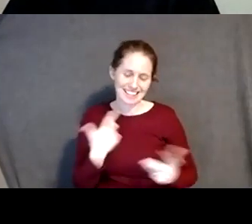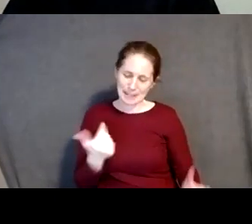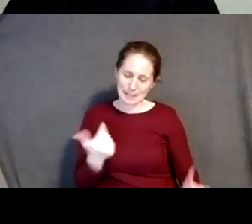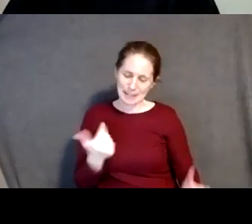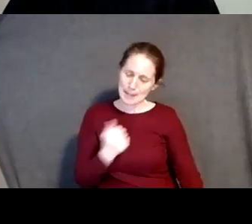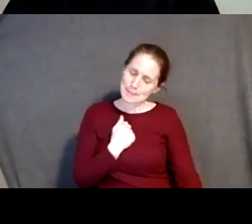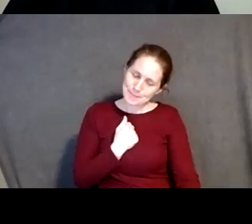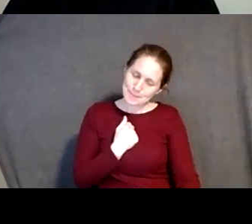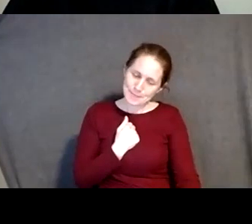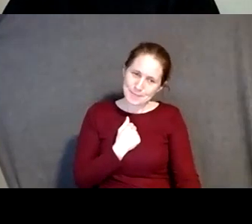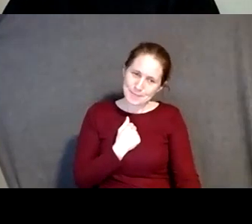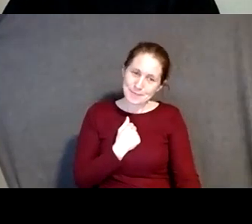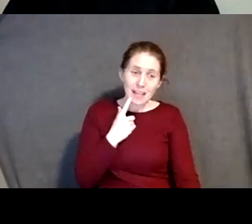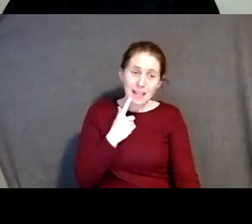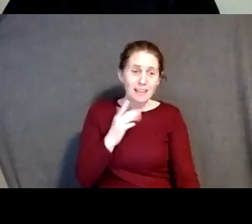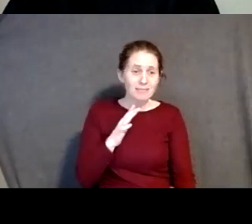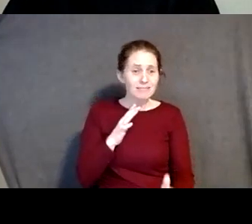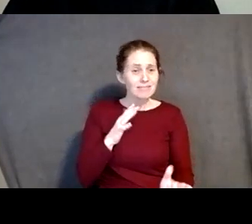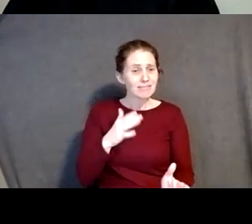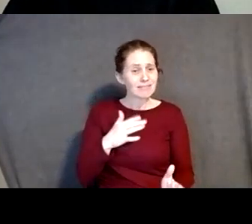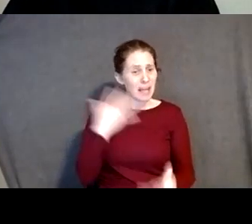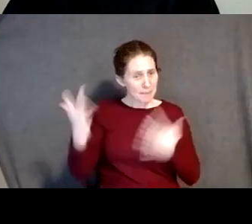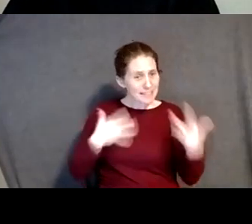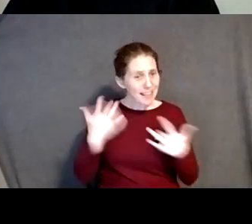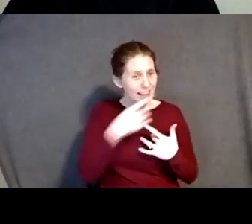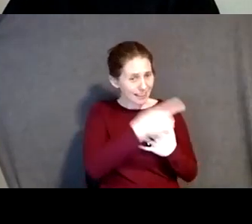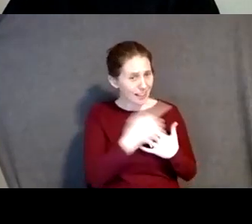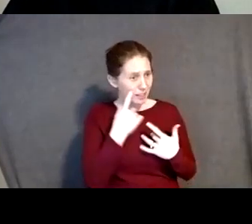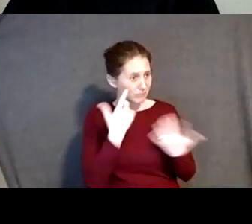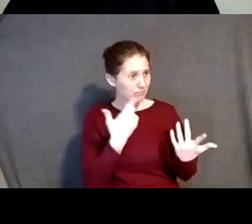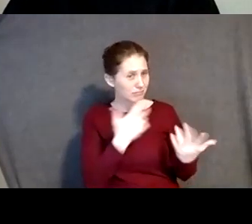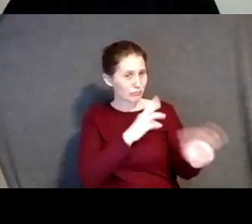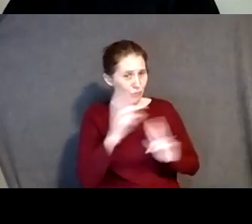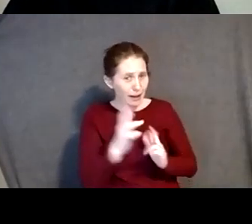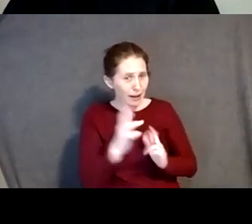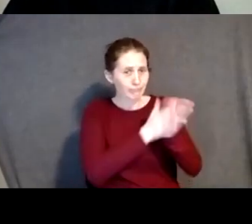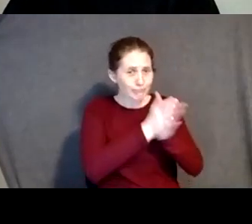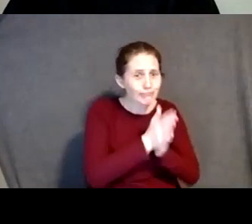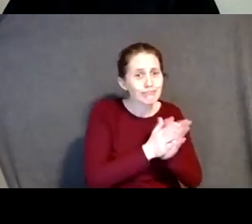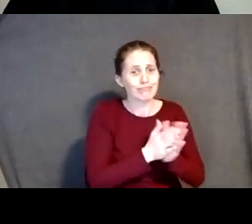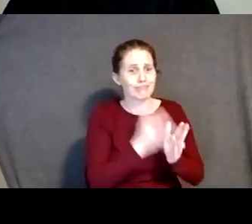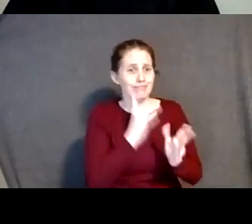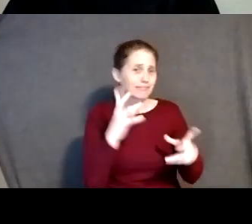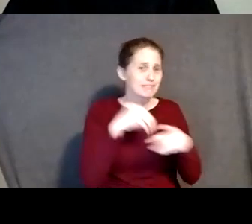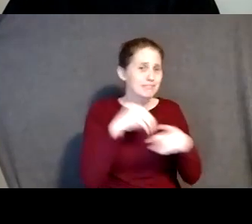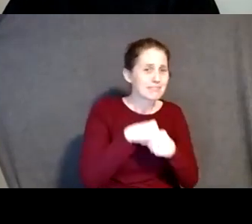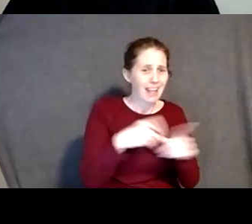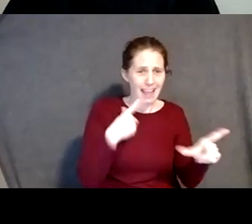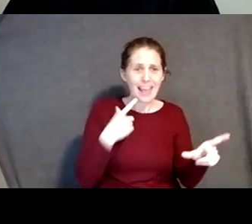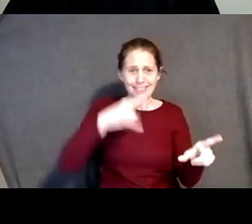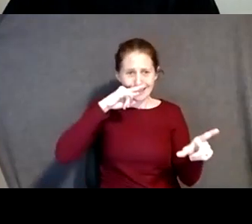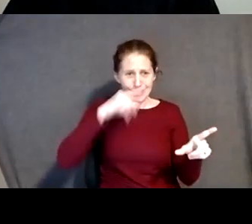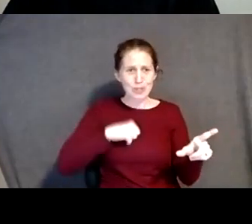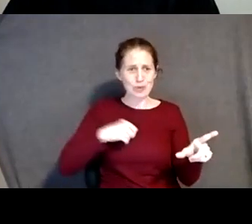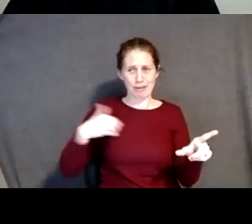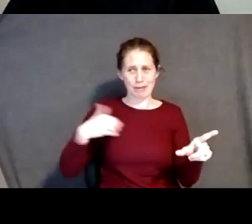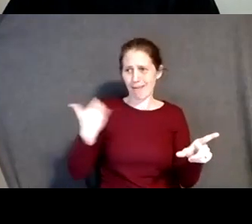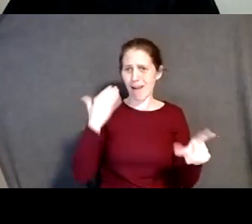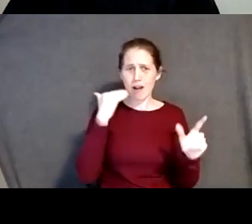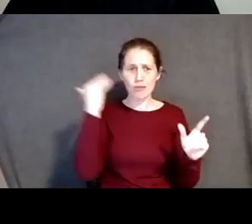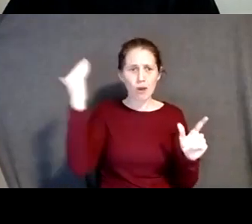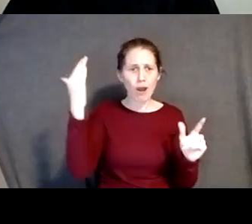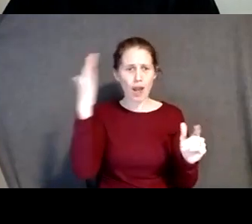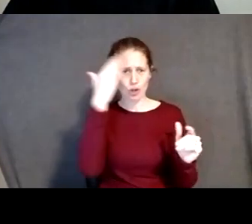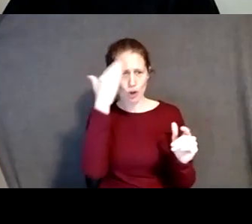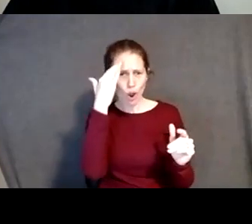I do find it refreshing, right? And I'm excited by it, right? I have kids that are young adults, and I know how passionate they can be. And